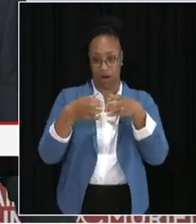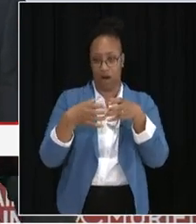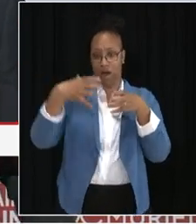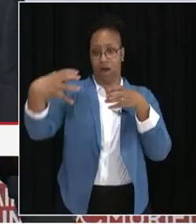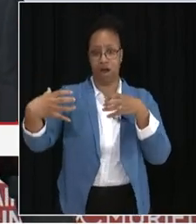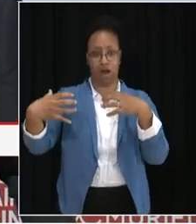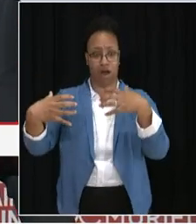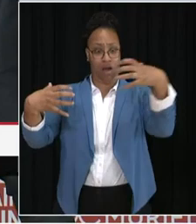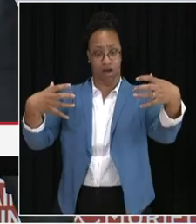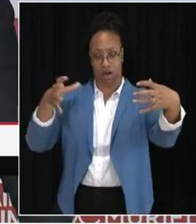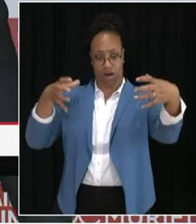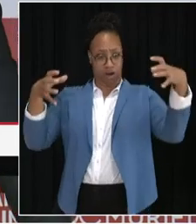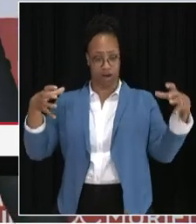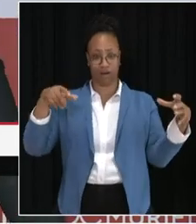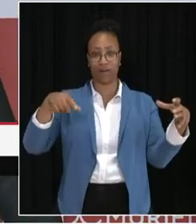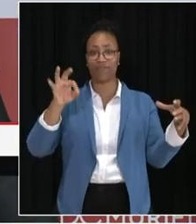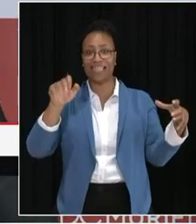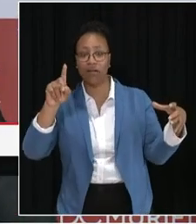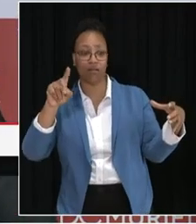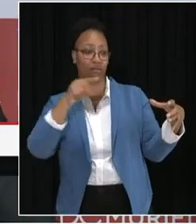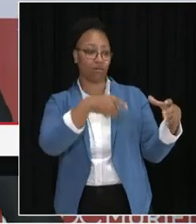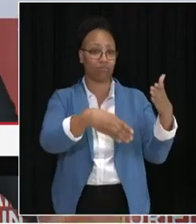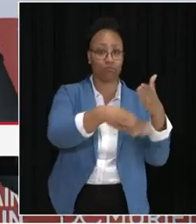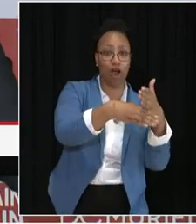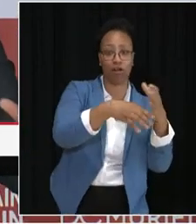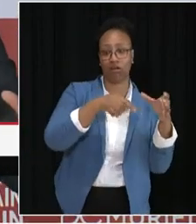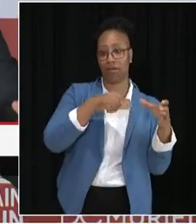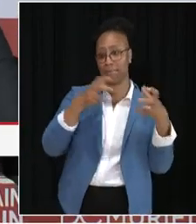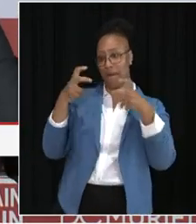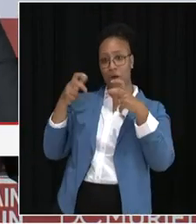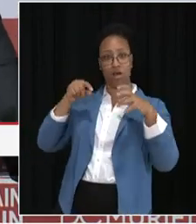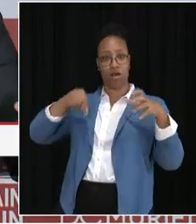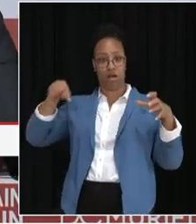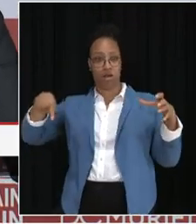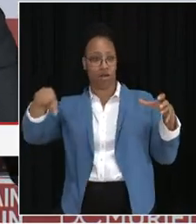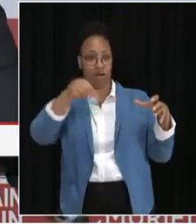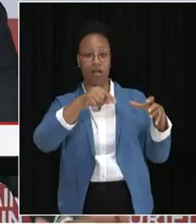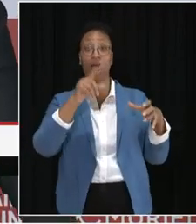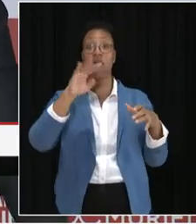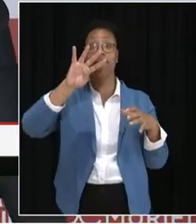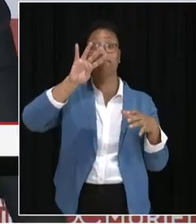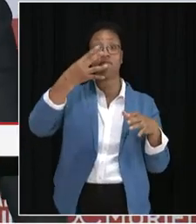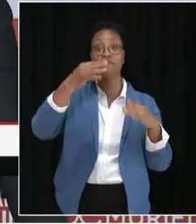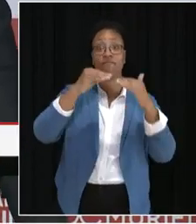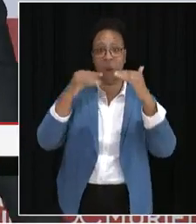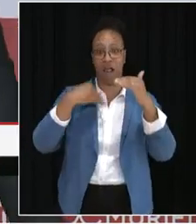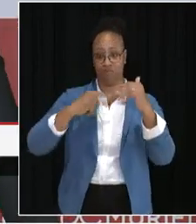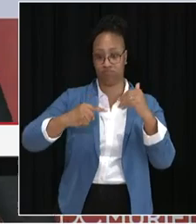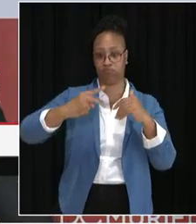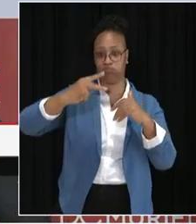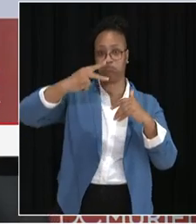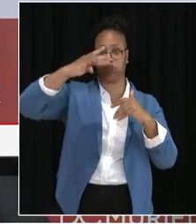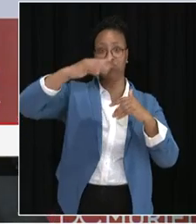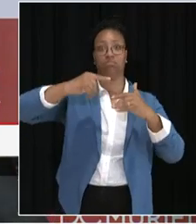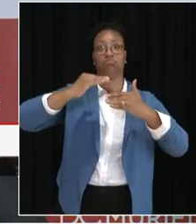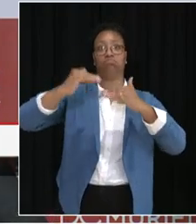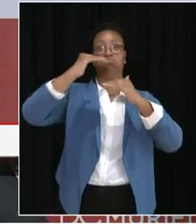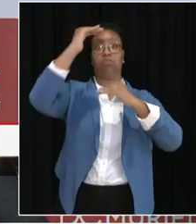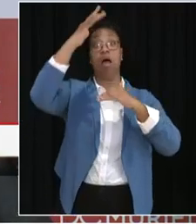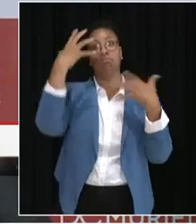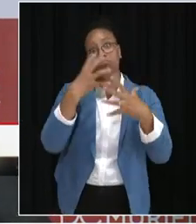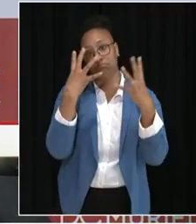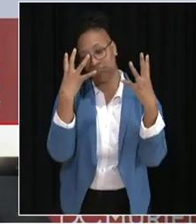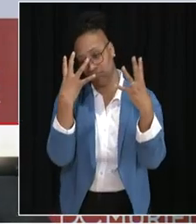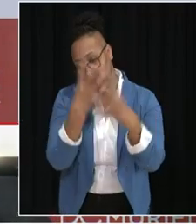amenities upstairs. The views are phenomenal. So he gets to tell you about all the great amenities of the building. But I also want to